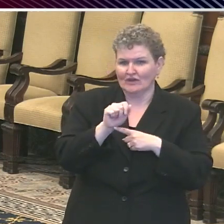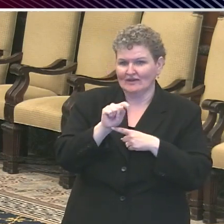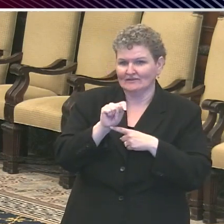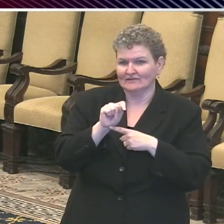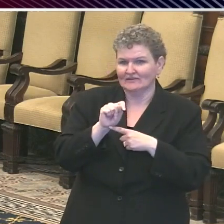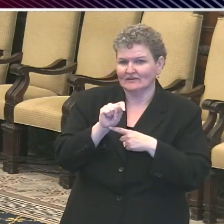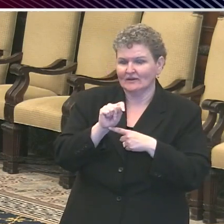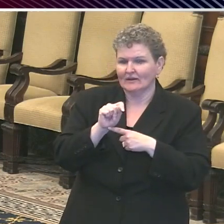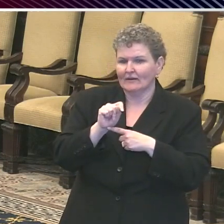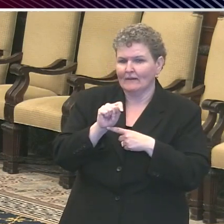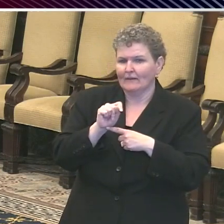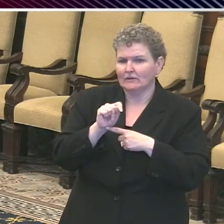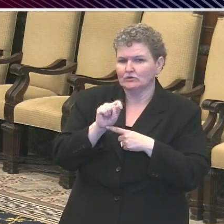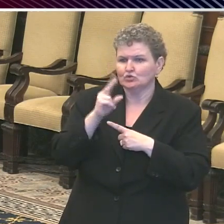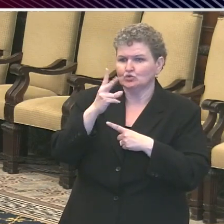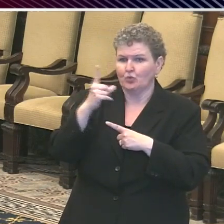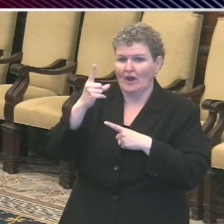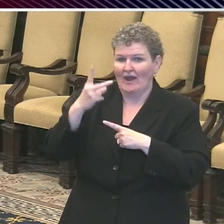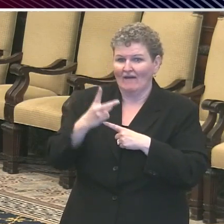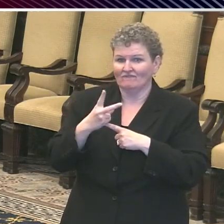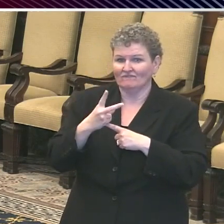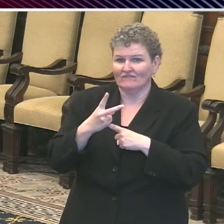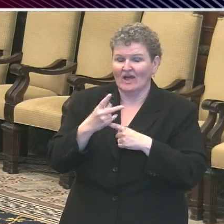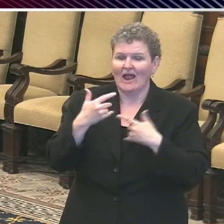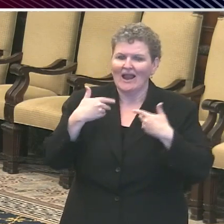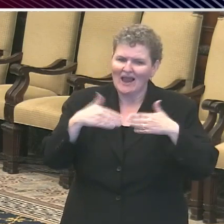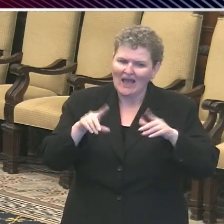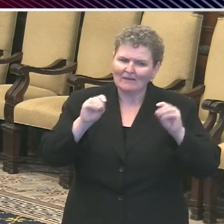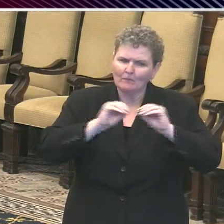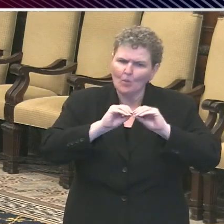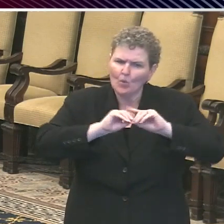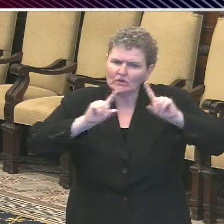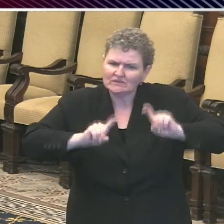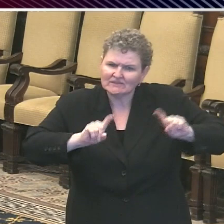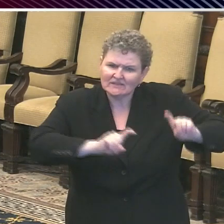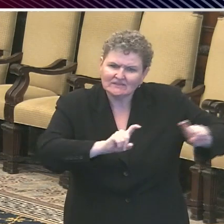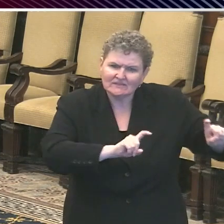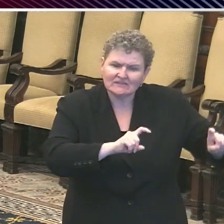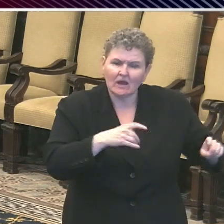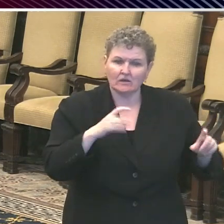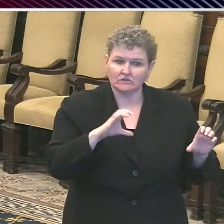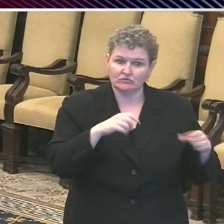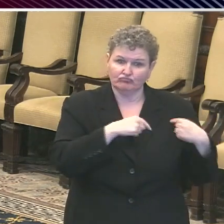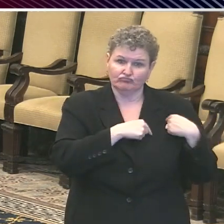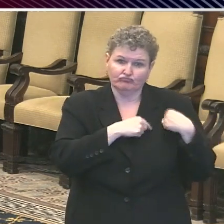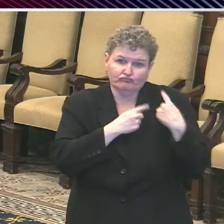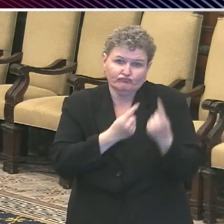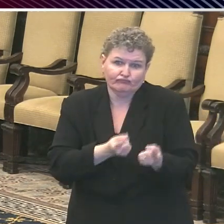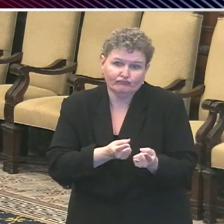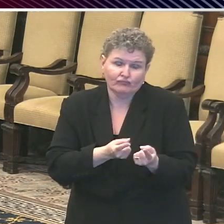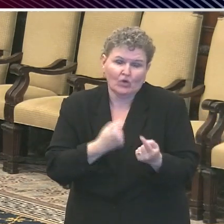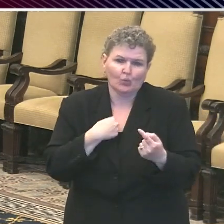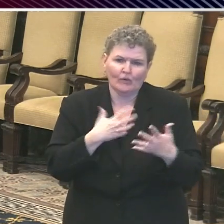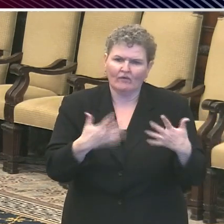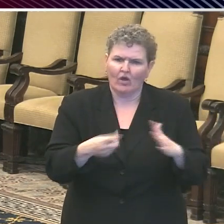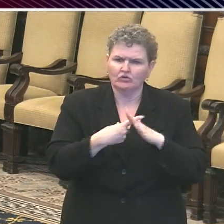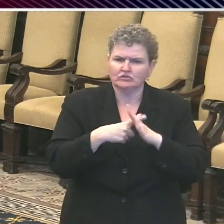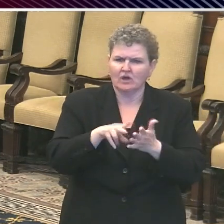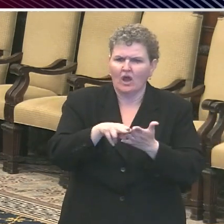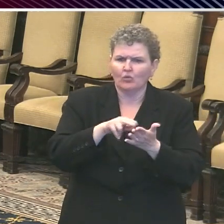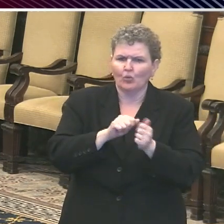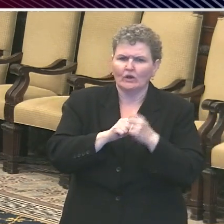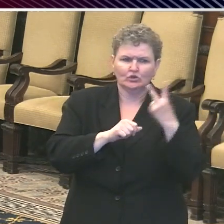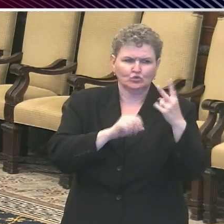Control. The 2.5 years, it'll be used for many, many different purposes. What we have done is we have initiated contracts with 2 organizations